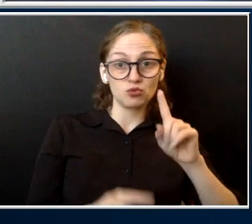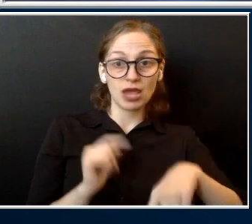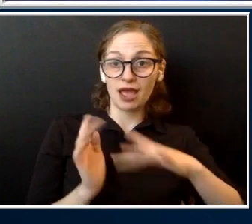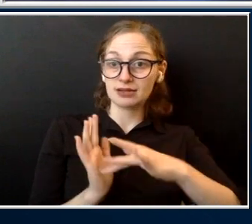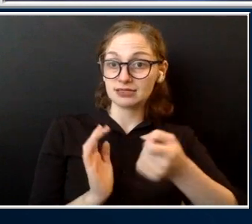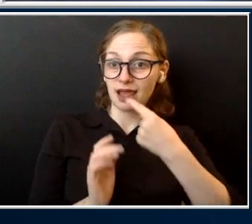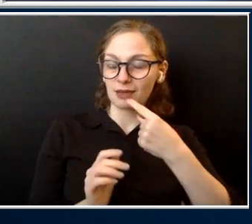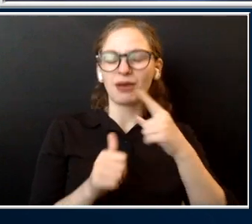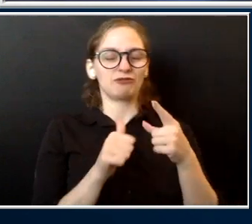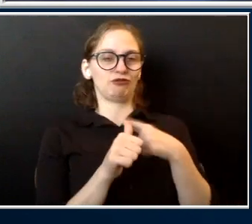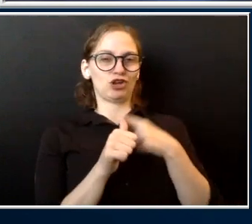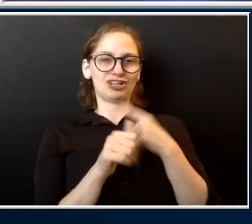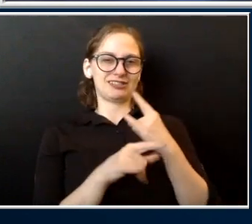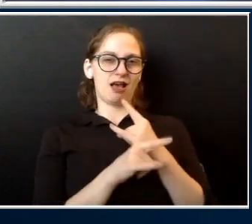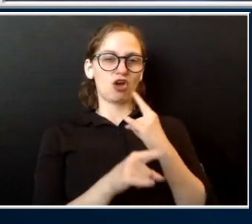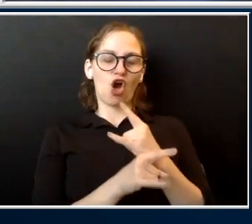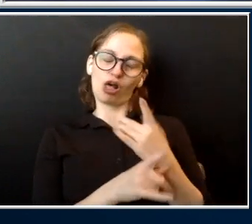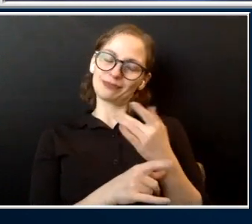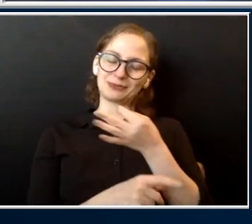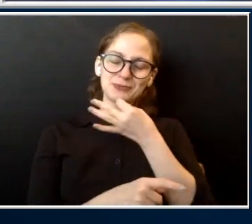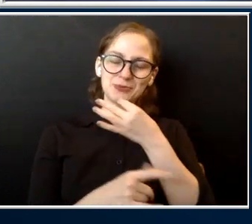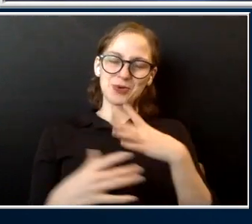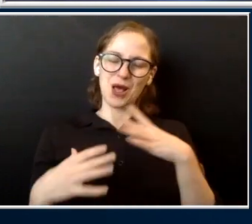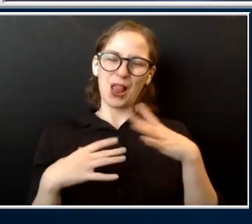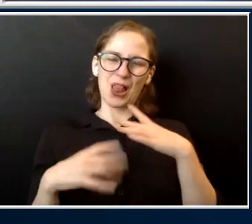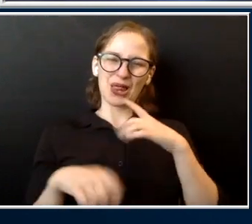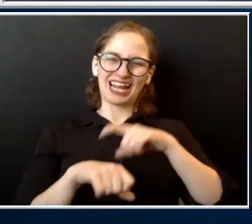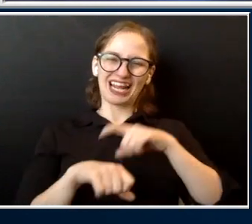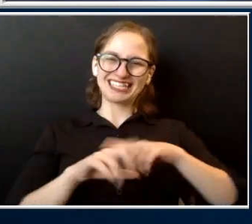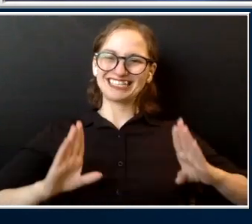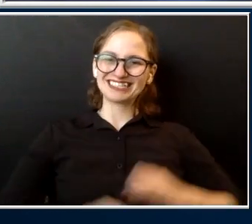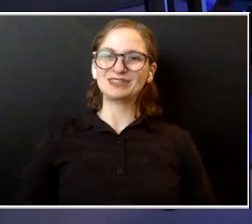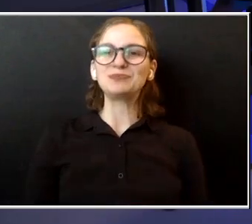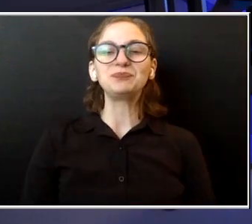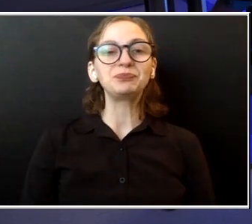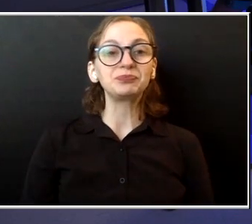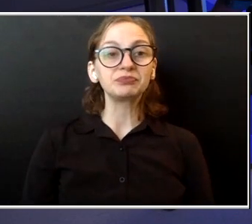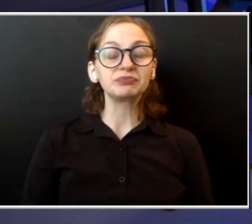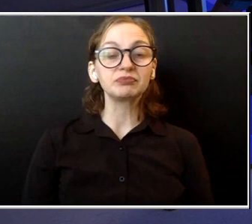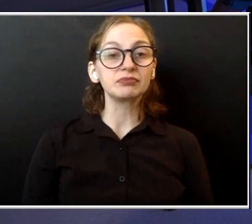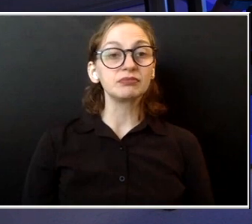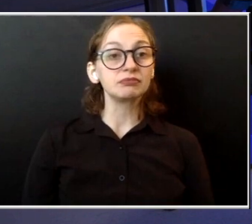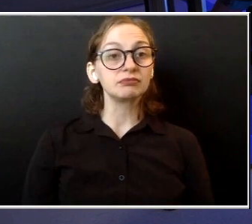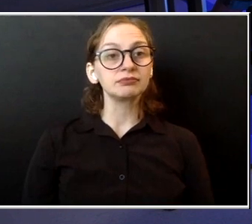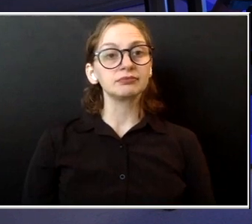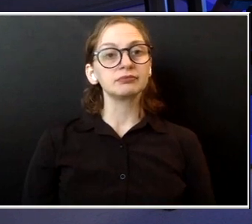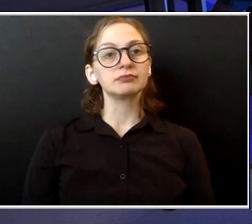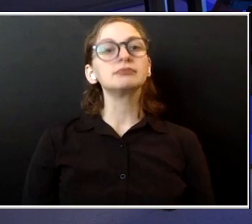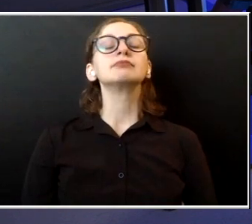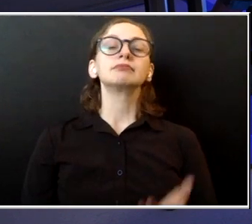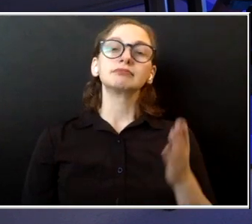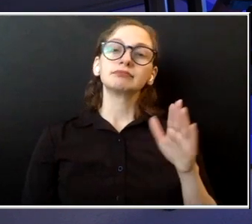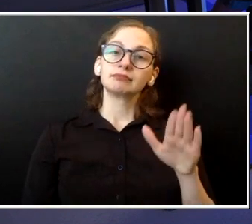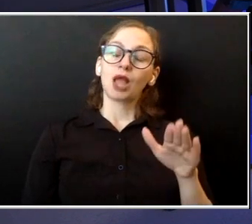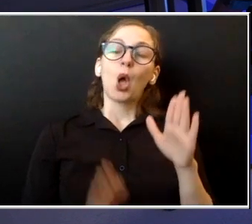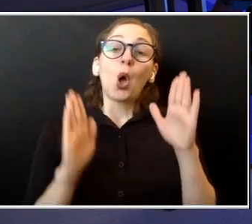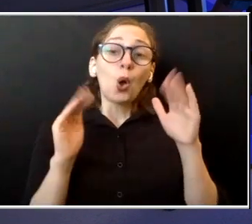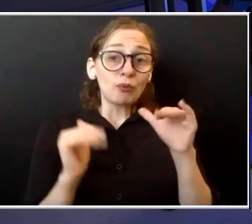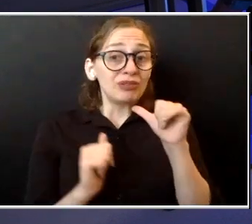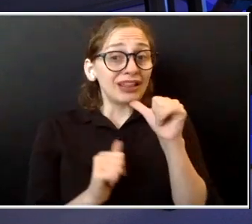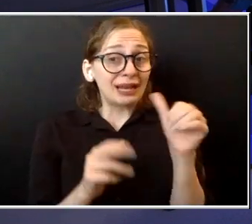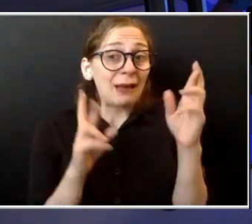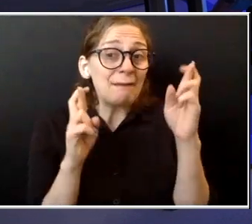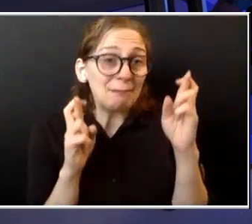because we're heading into the holiday season. Any limitations on that? Well, I will say hopefully not, because it's football